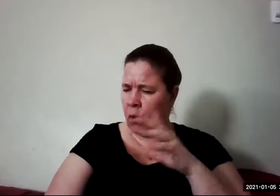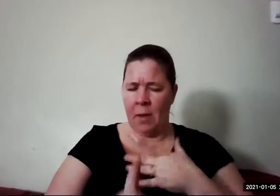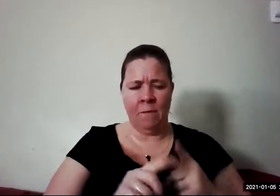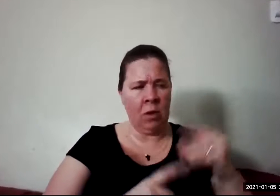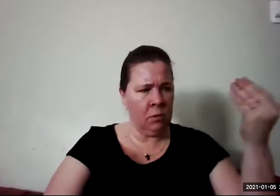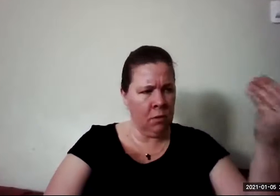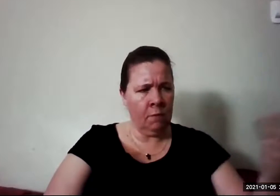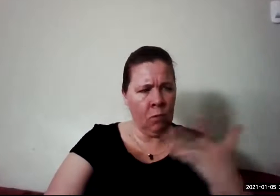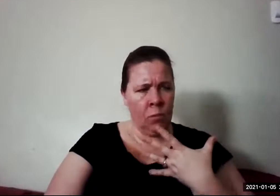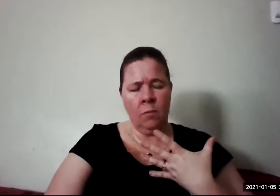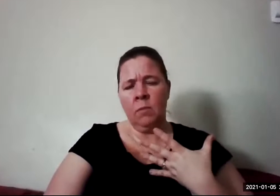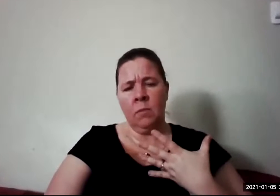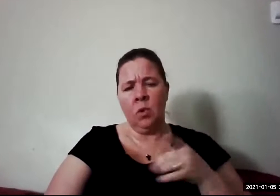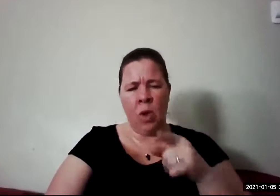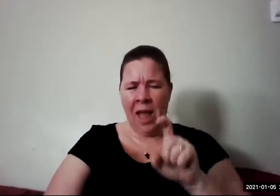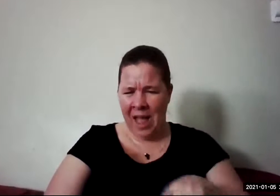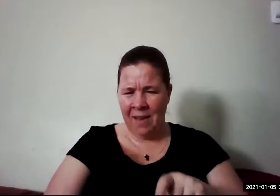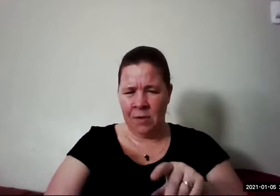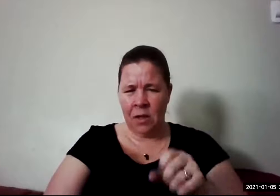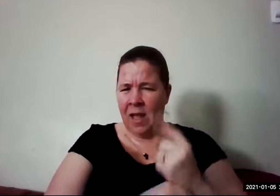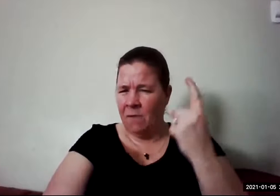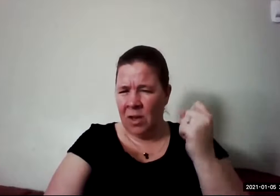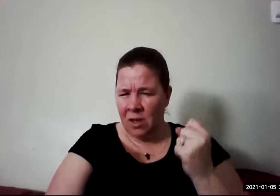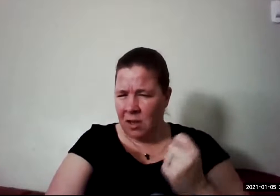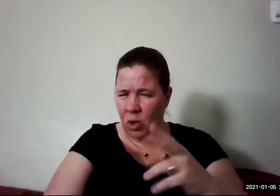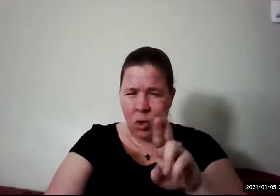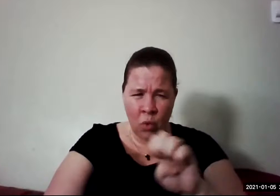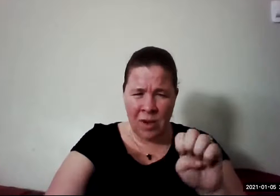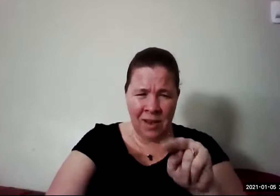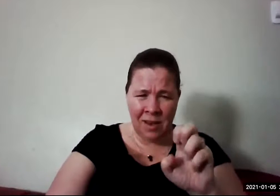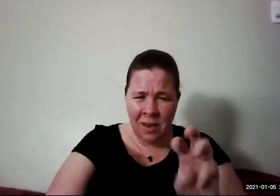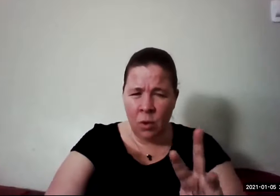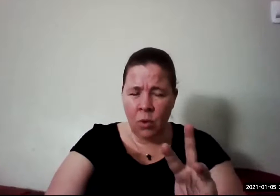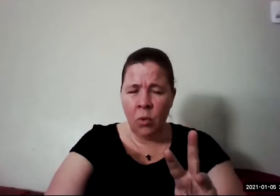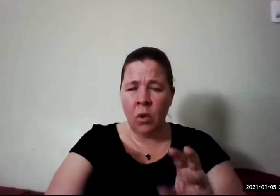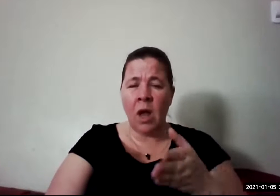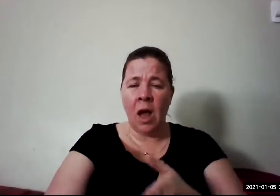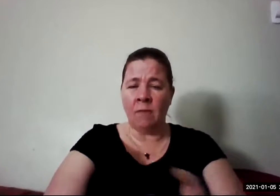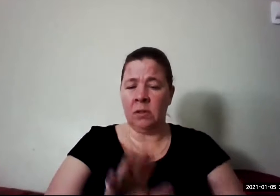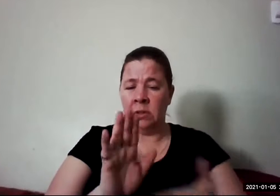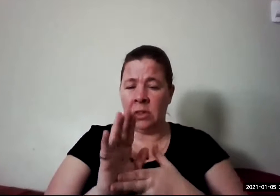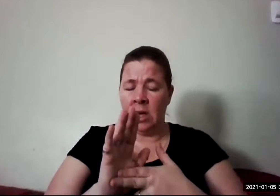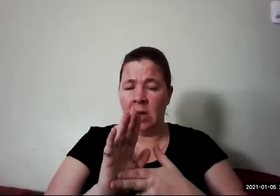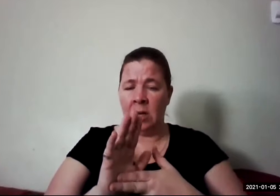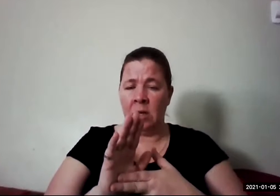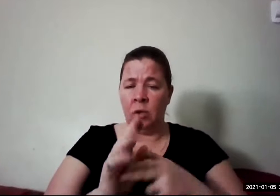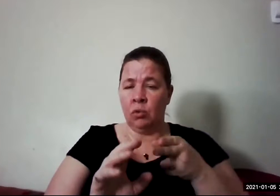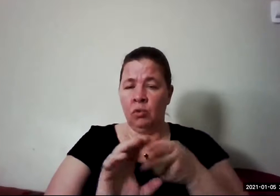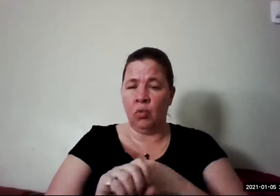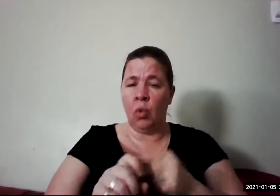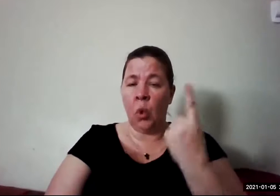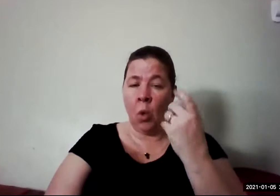me. But do you have to renew it yearly, or just after joining for this? If you're one